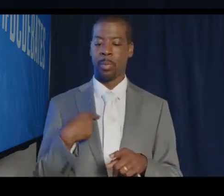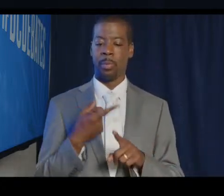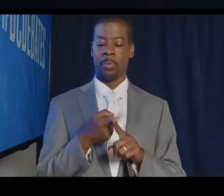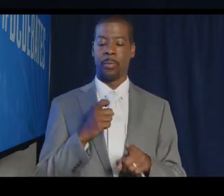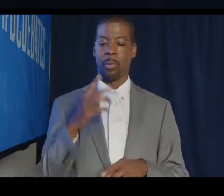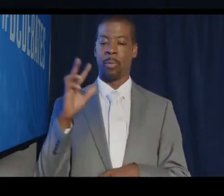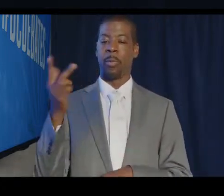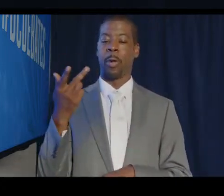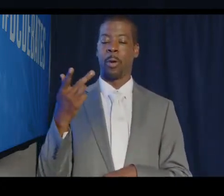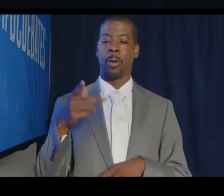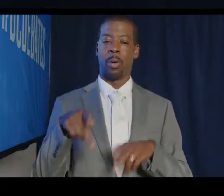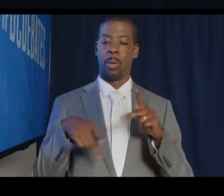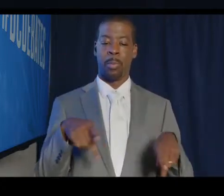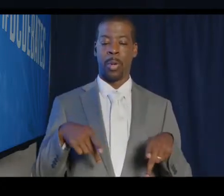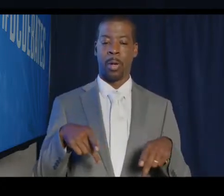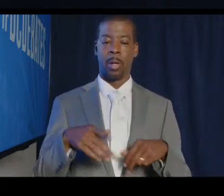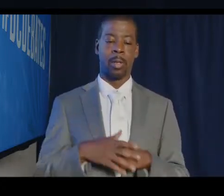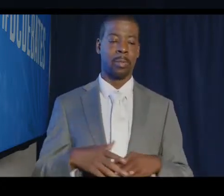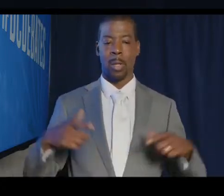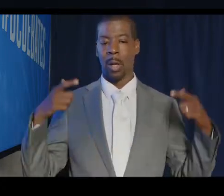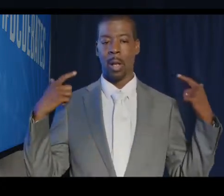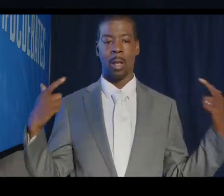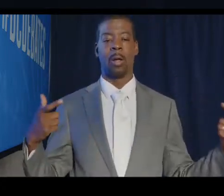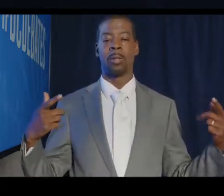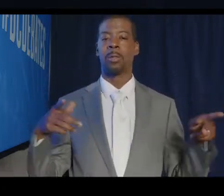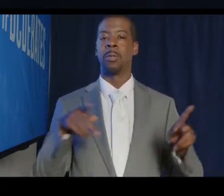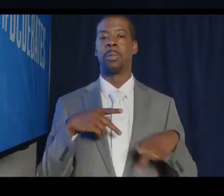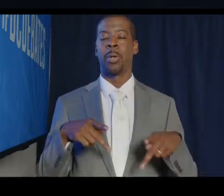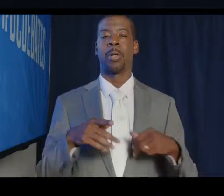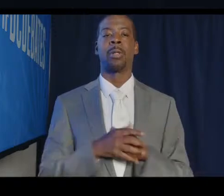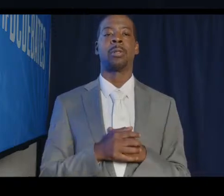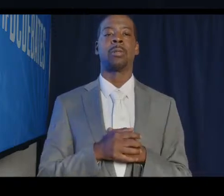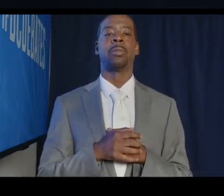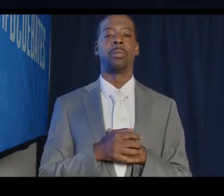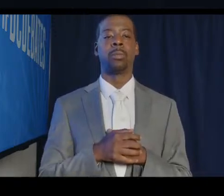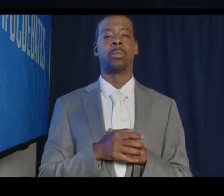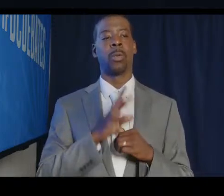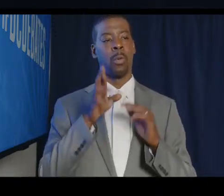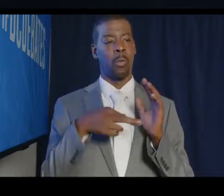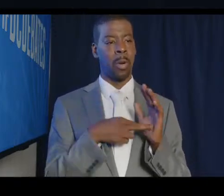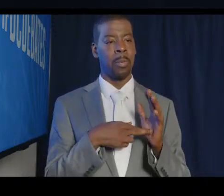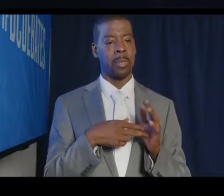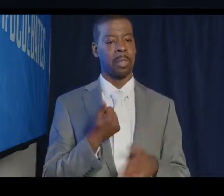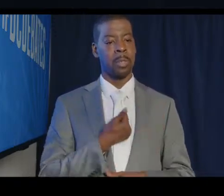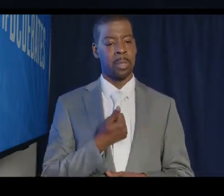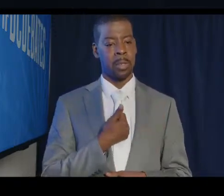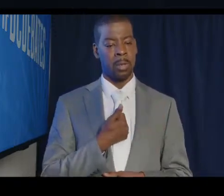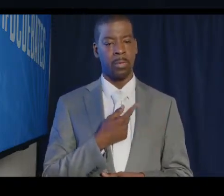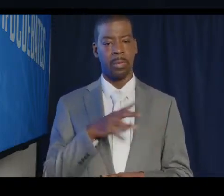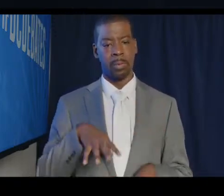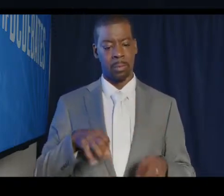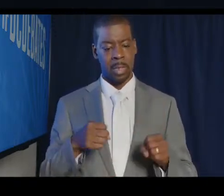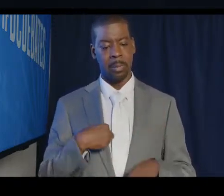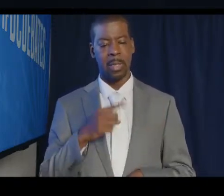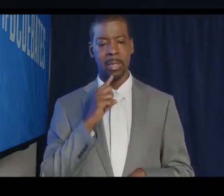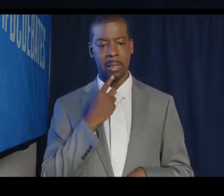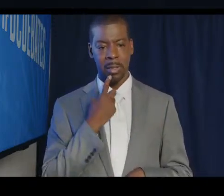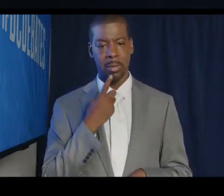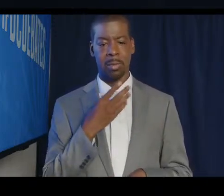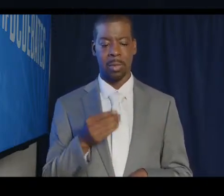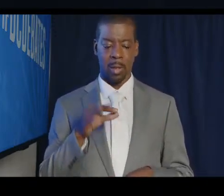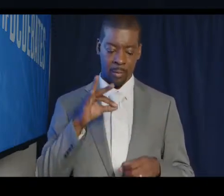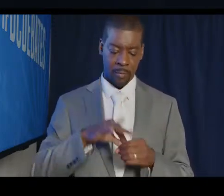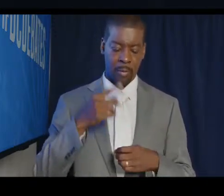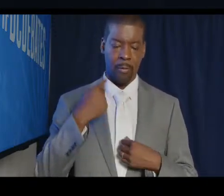the second largest party in this district, to be able to represent ourselves and be taken seriously and be able to be elected. So that's